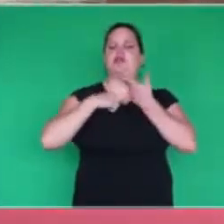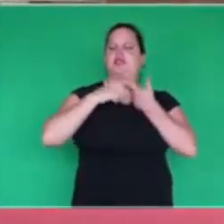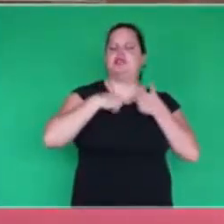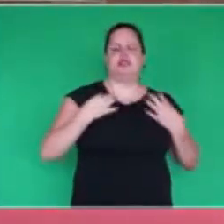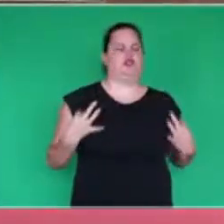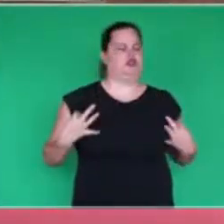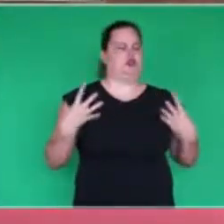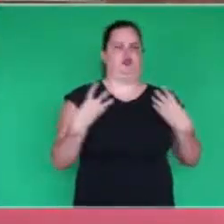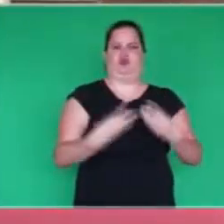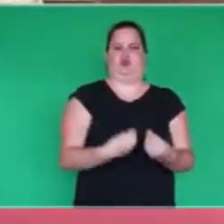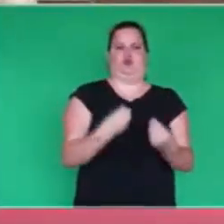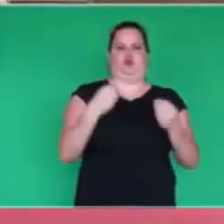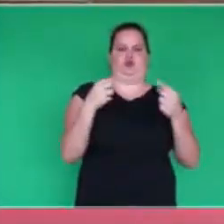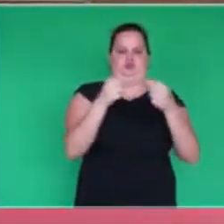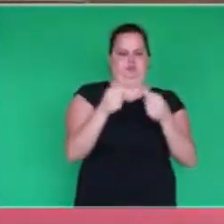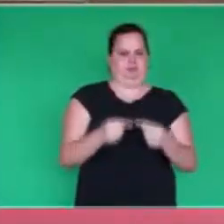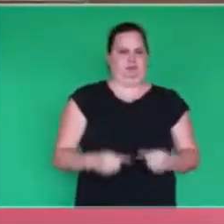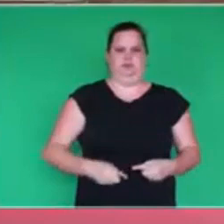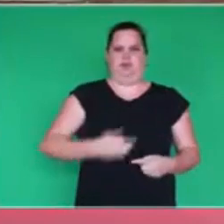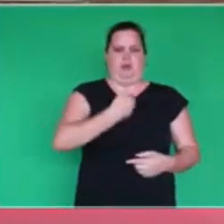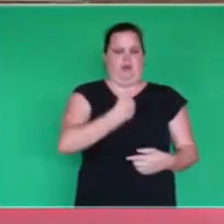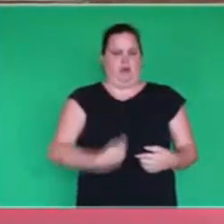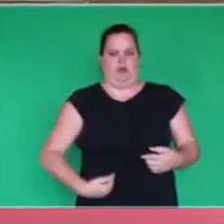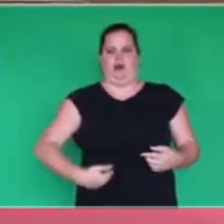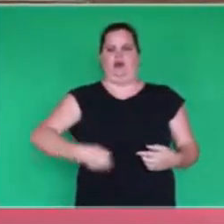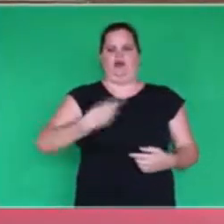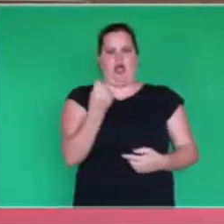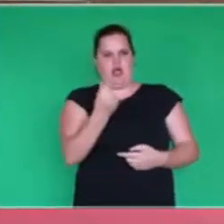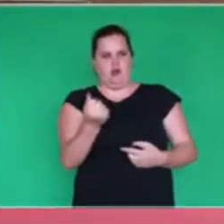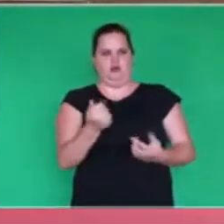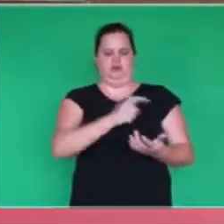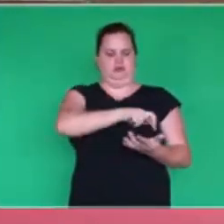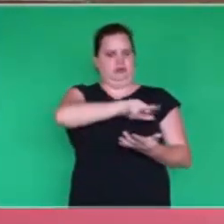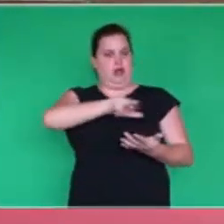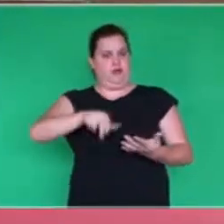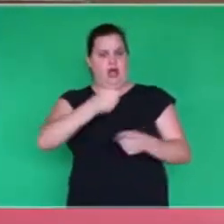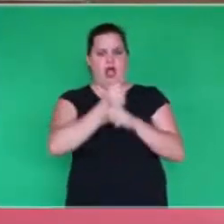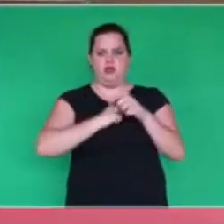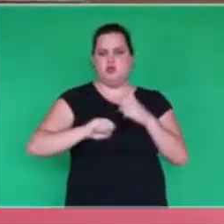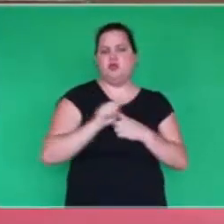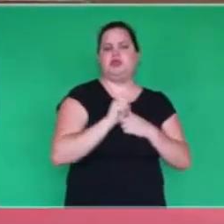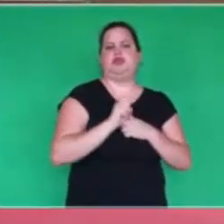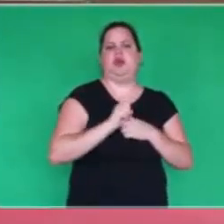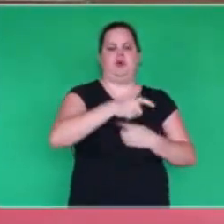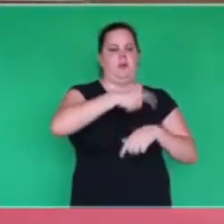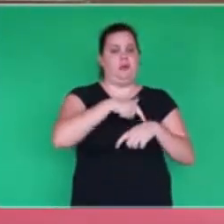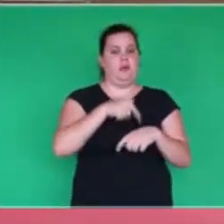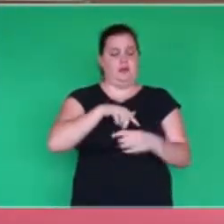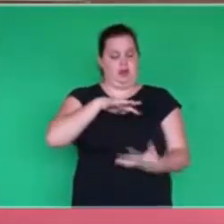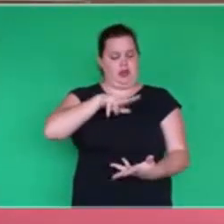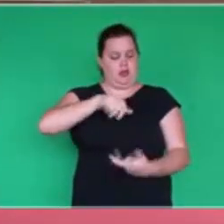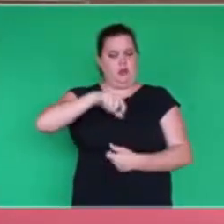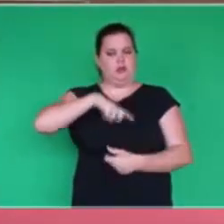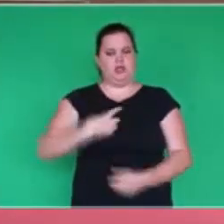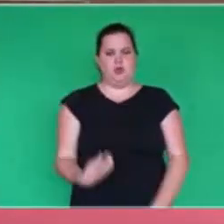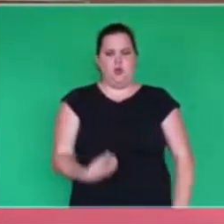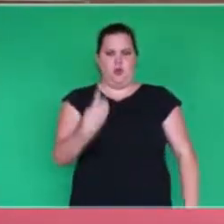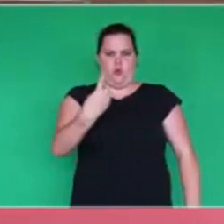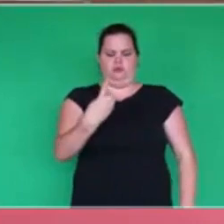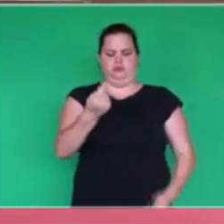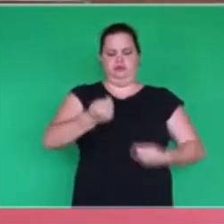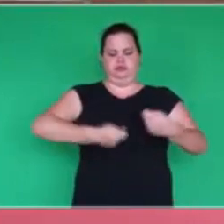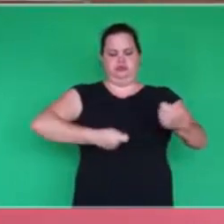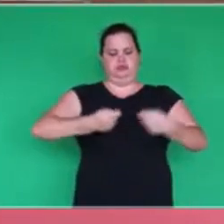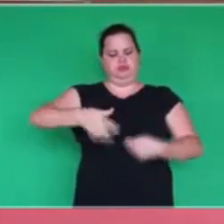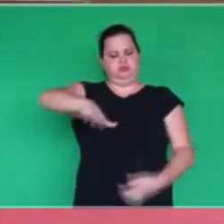freedom. However, these will be far from what Christ provided, for peace will be the peace of this